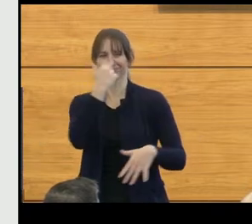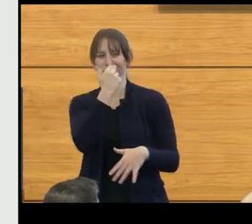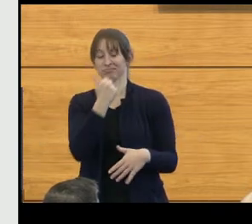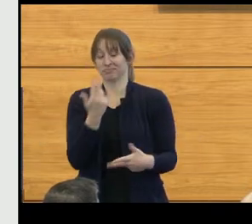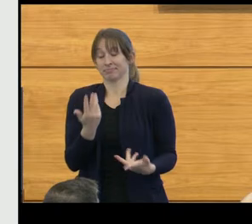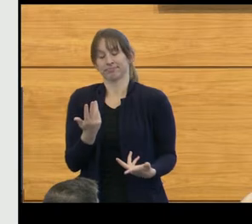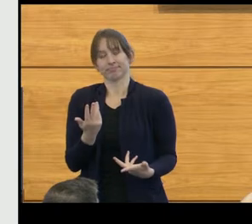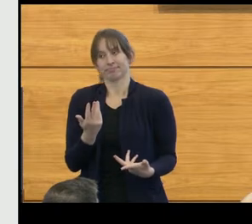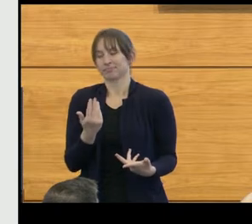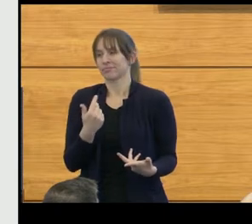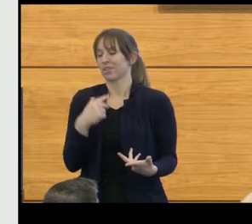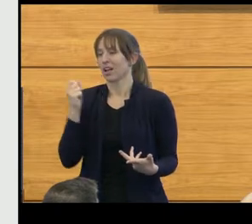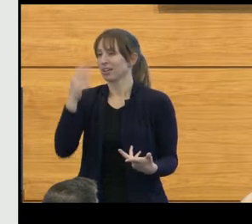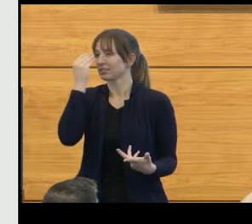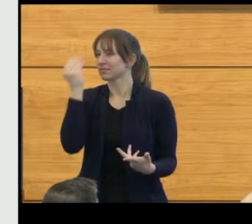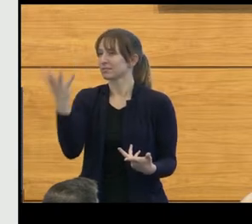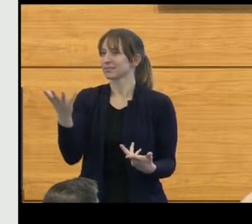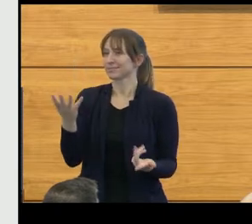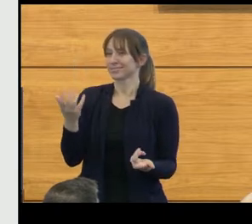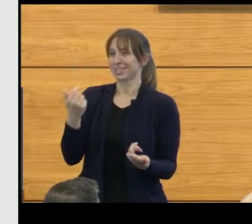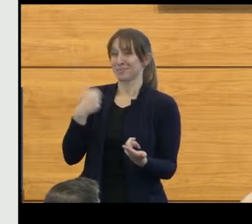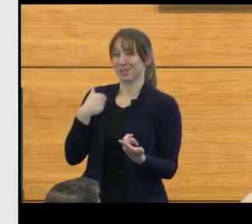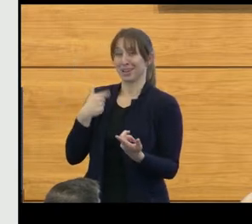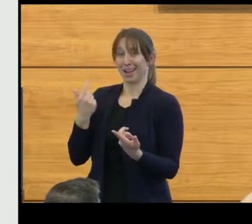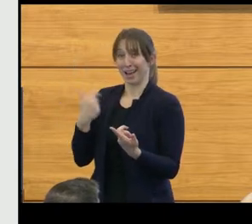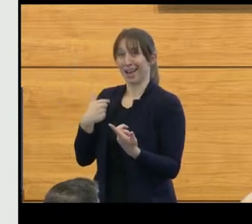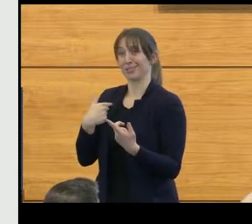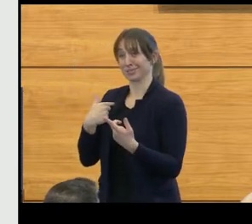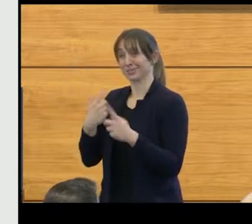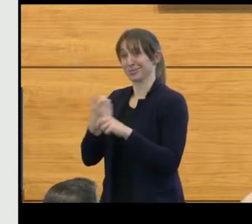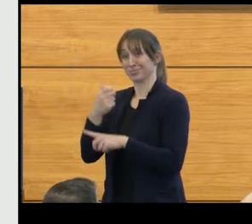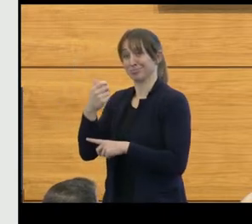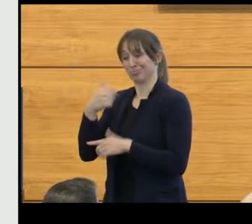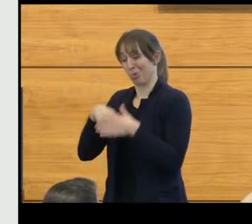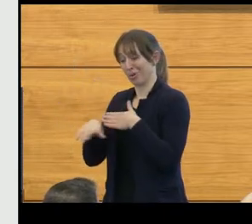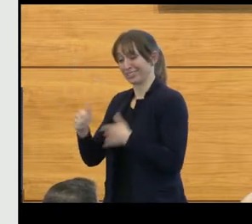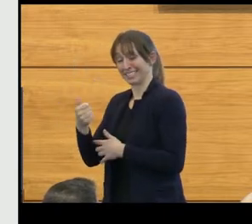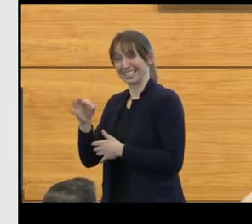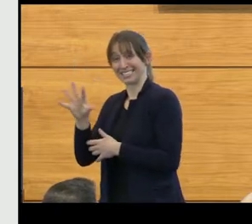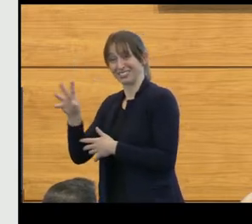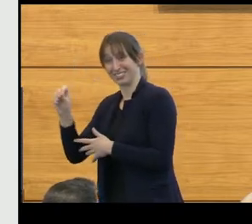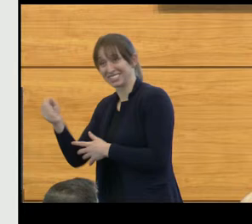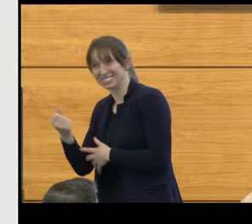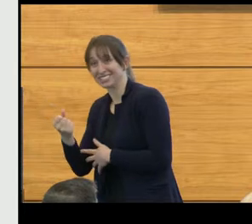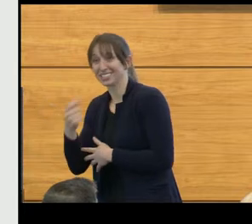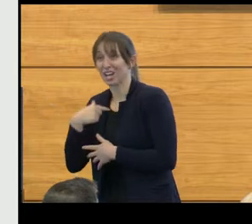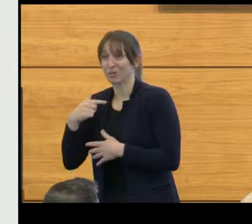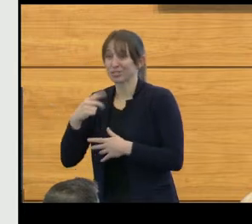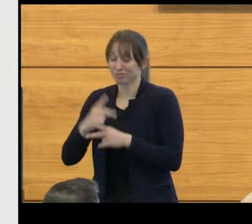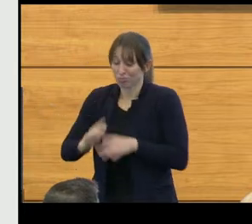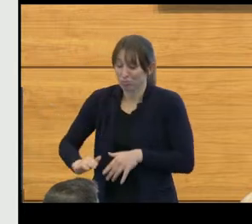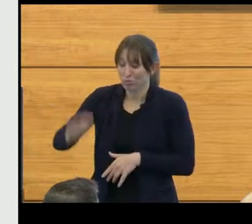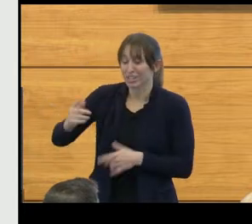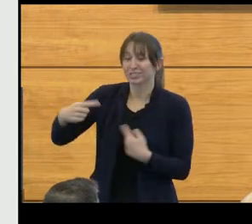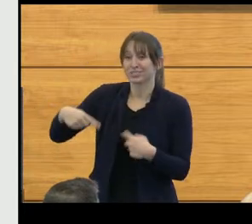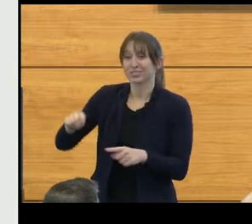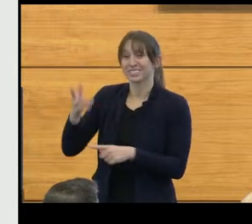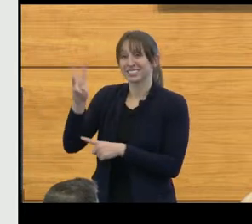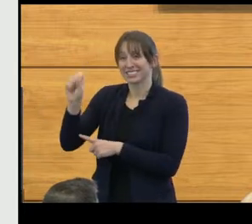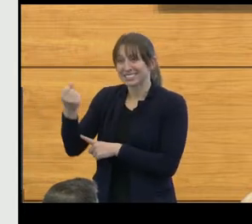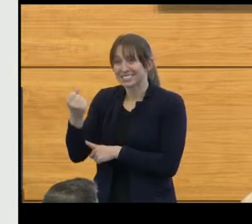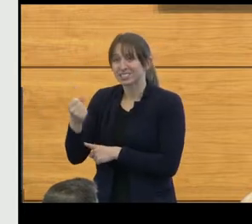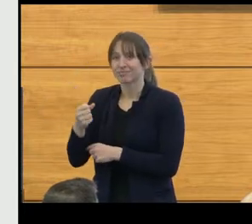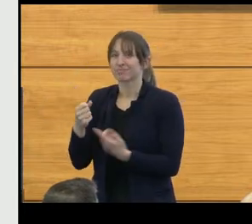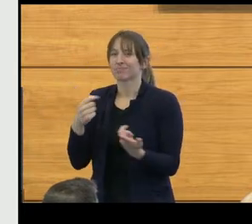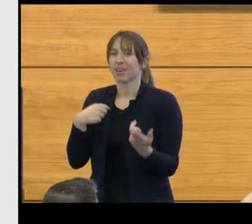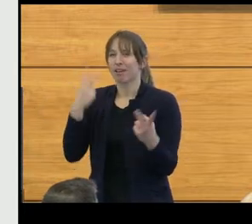that I'm a child of the late 50s. I was born in the late 50s, raised in the 60s, and I reflect in